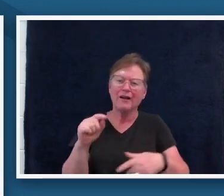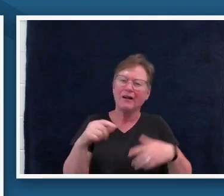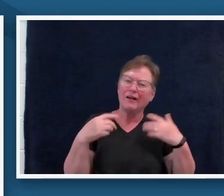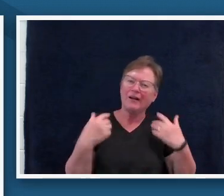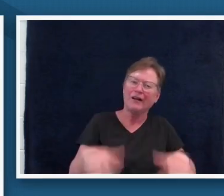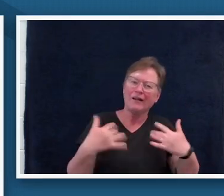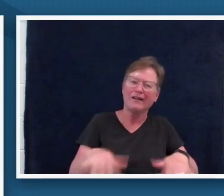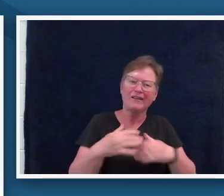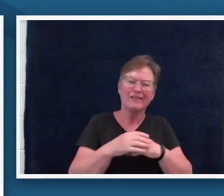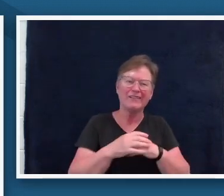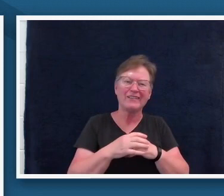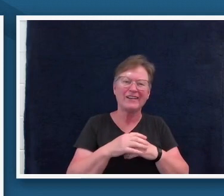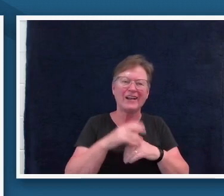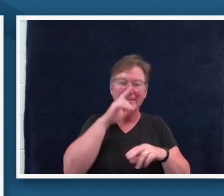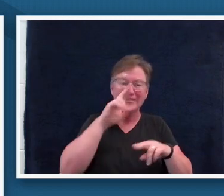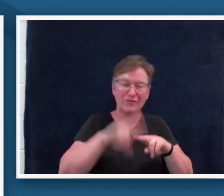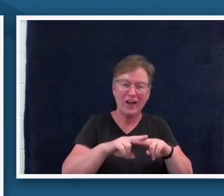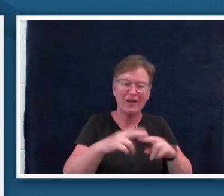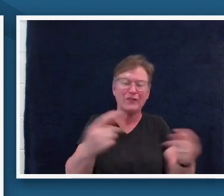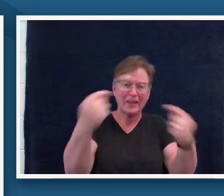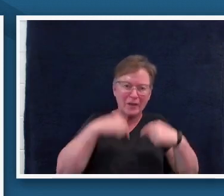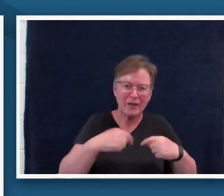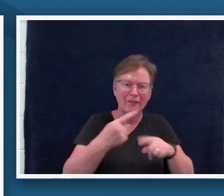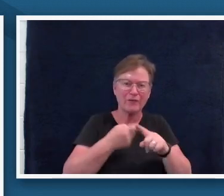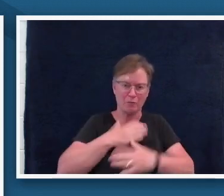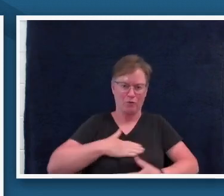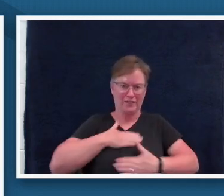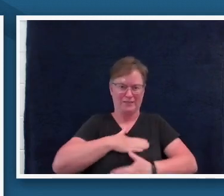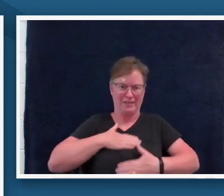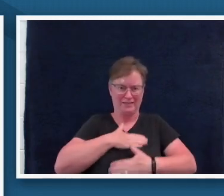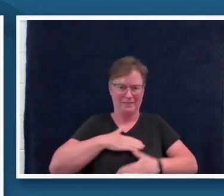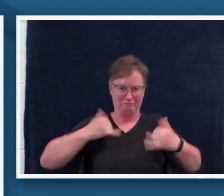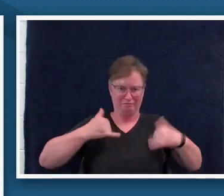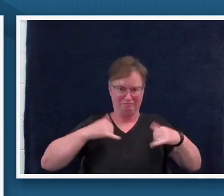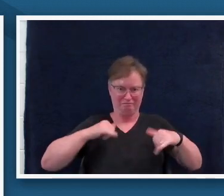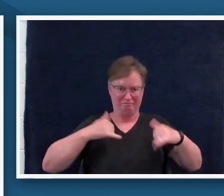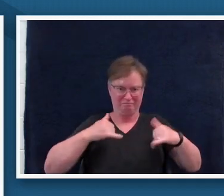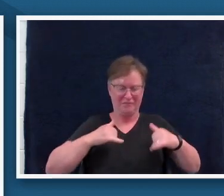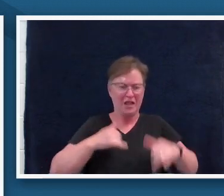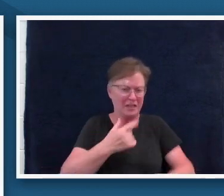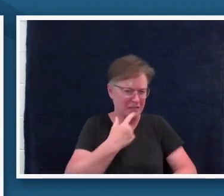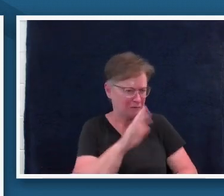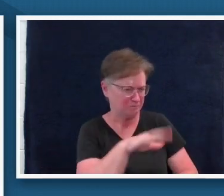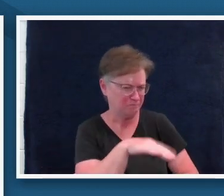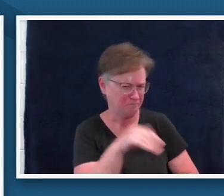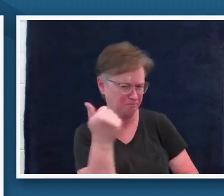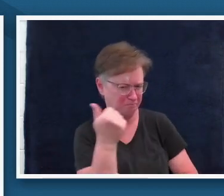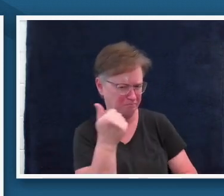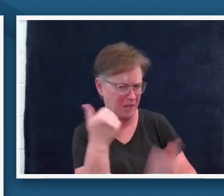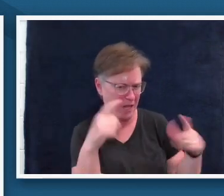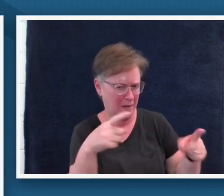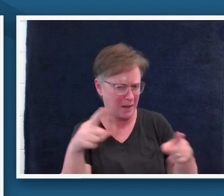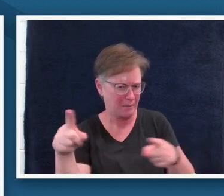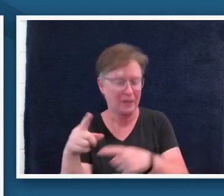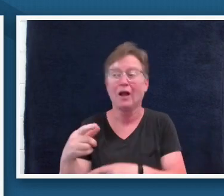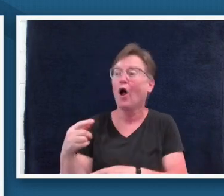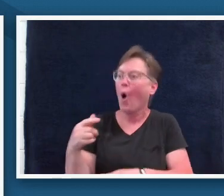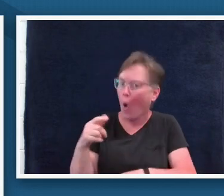when they come from recess and say, Miss Ford, I saw an injustice, and we have to break down what that